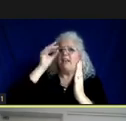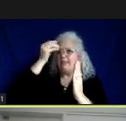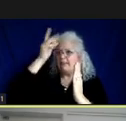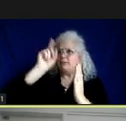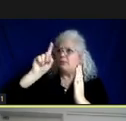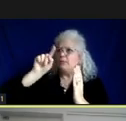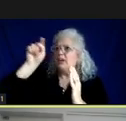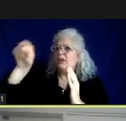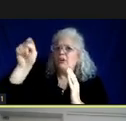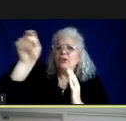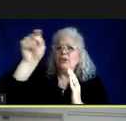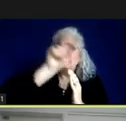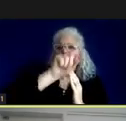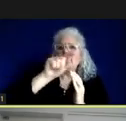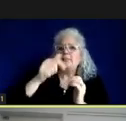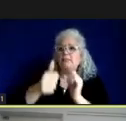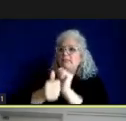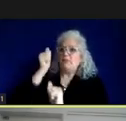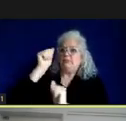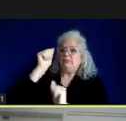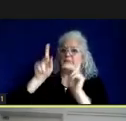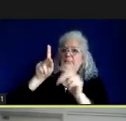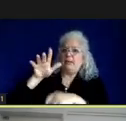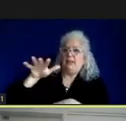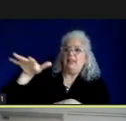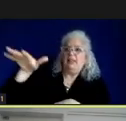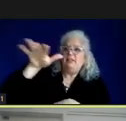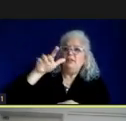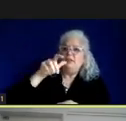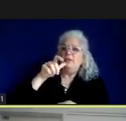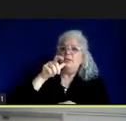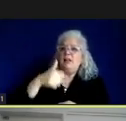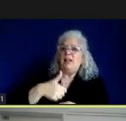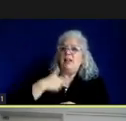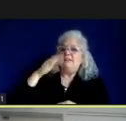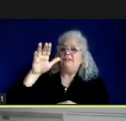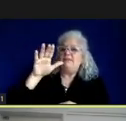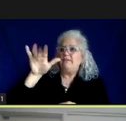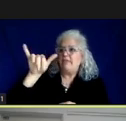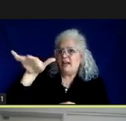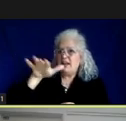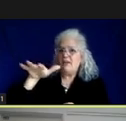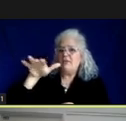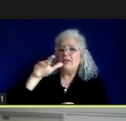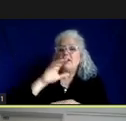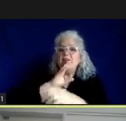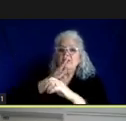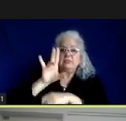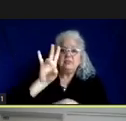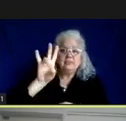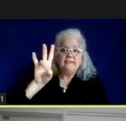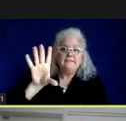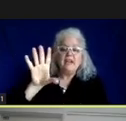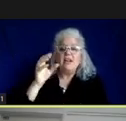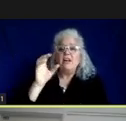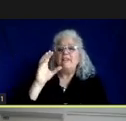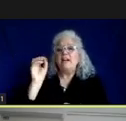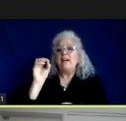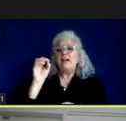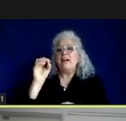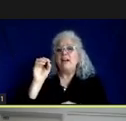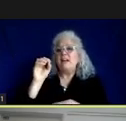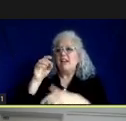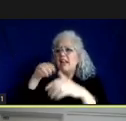right now who are over the age of 75, but also looking at the data from our own JOT form that Dr. Evans described earlier, where people